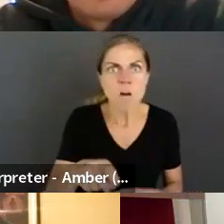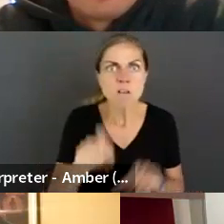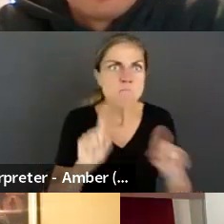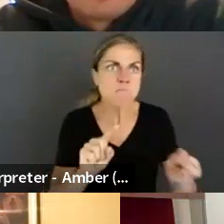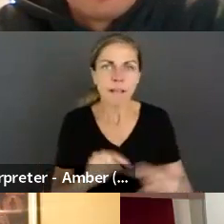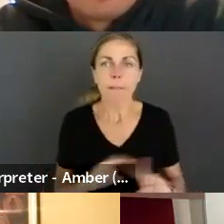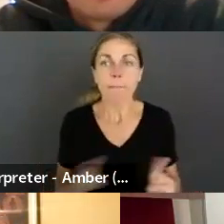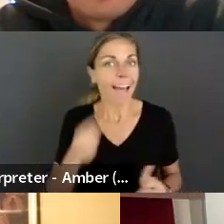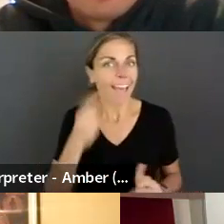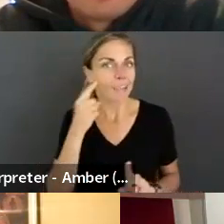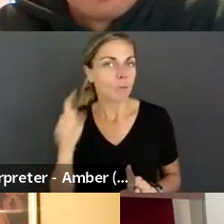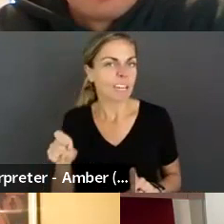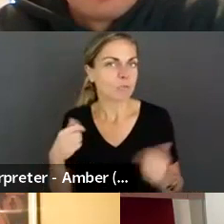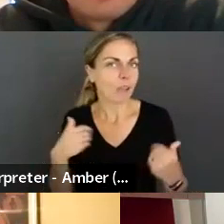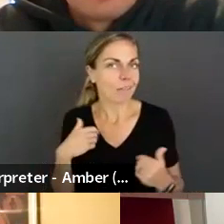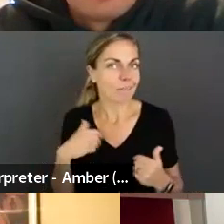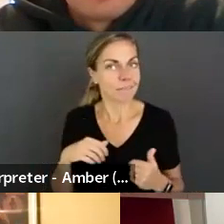critical mass there to,